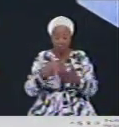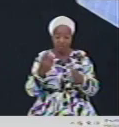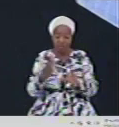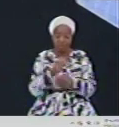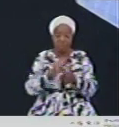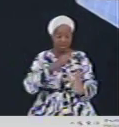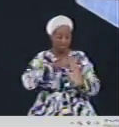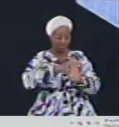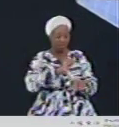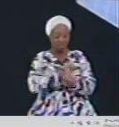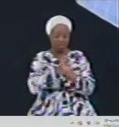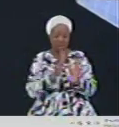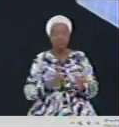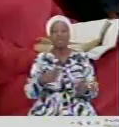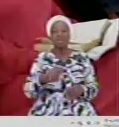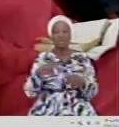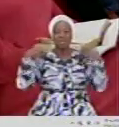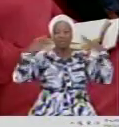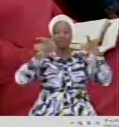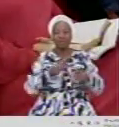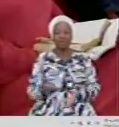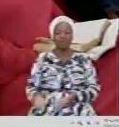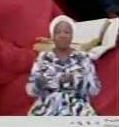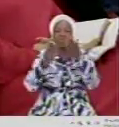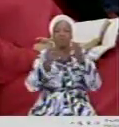the angels will lift you up.